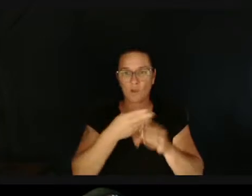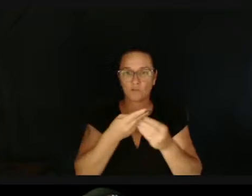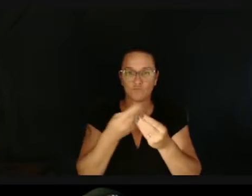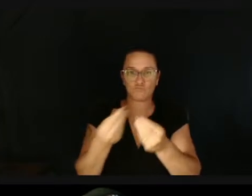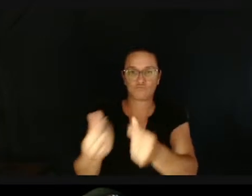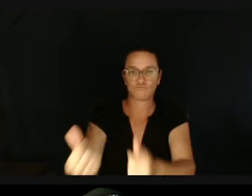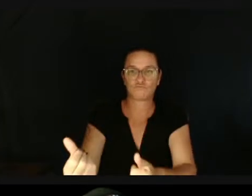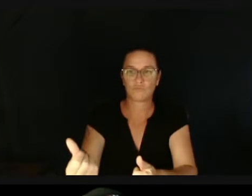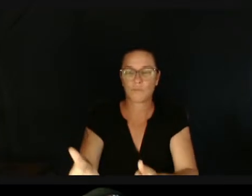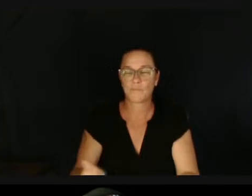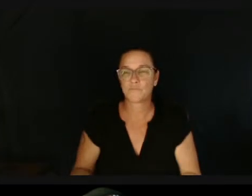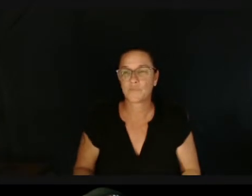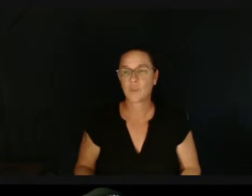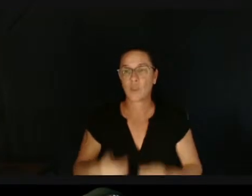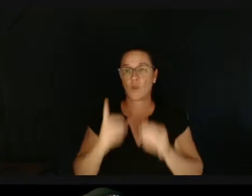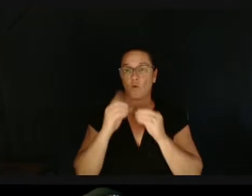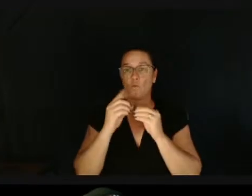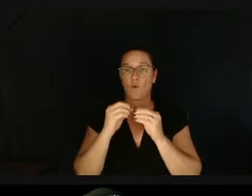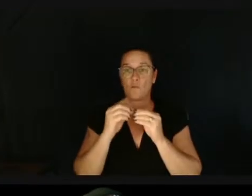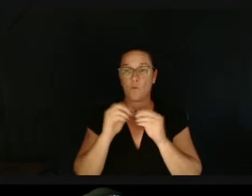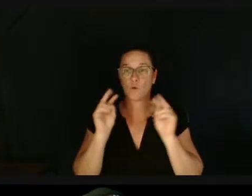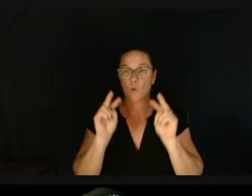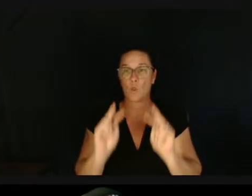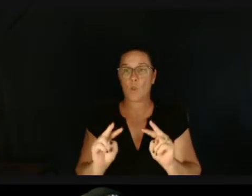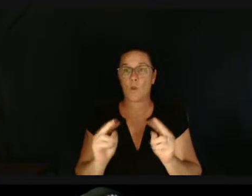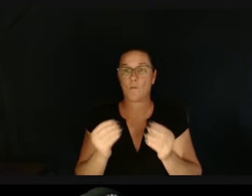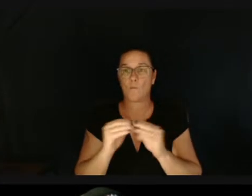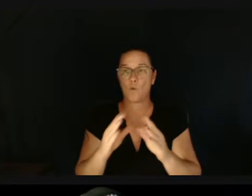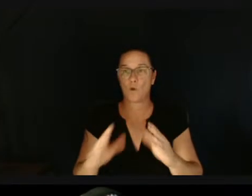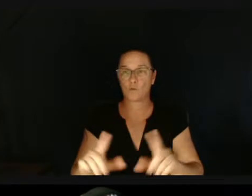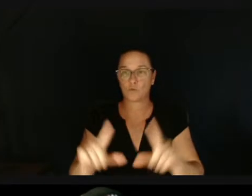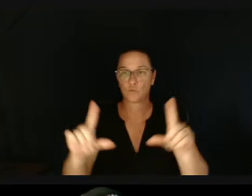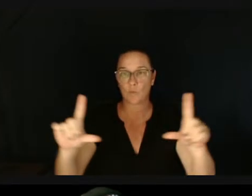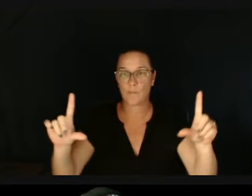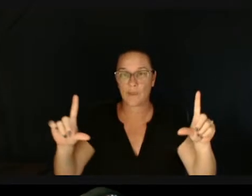So one more to look zoomed in at here. This is